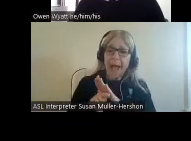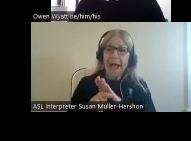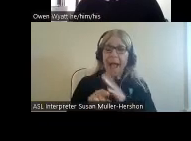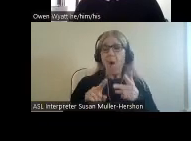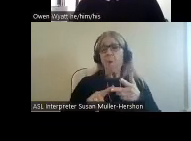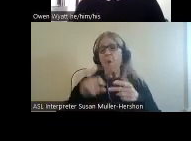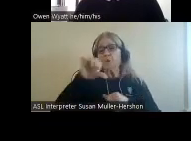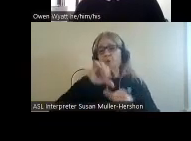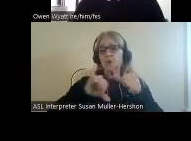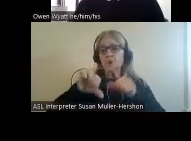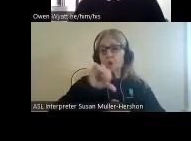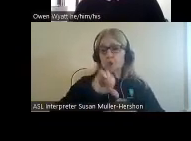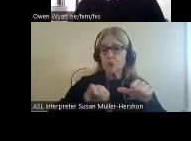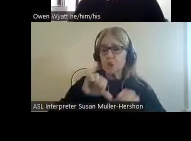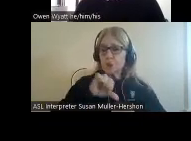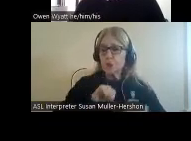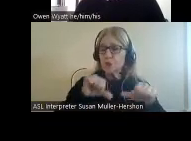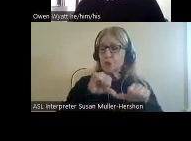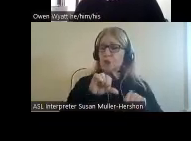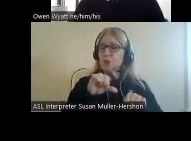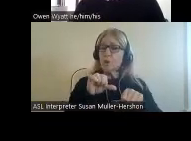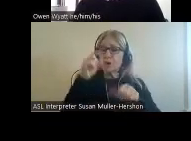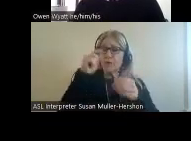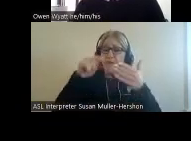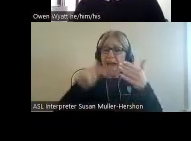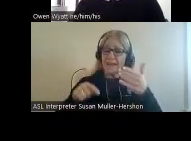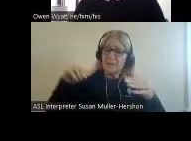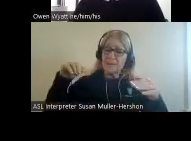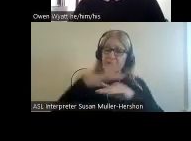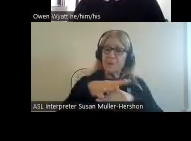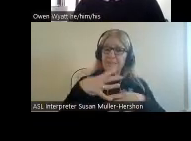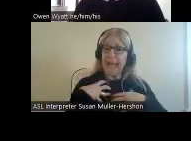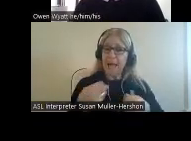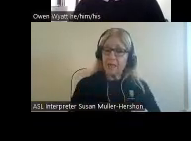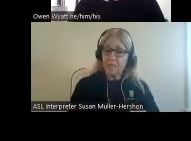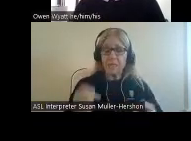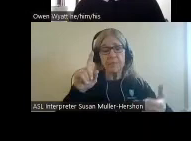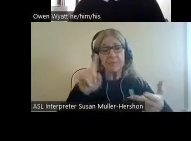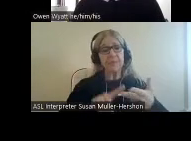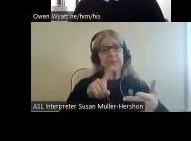social determinants of health, information relevant to the